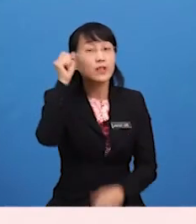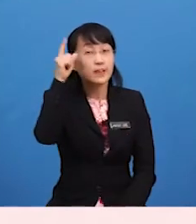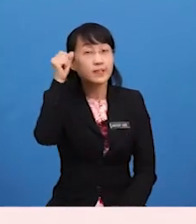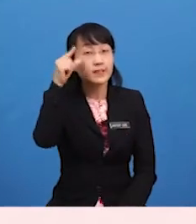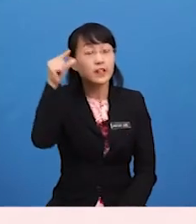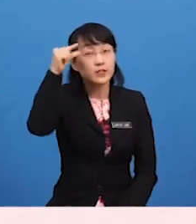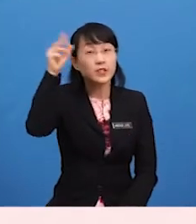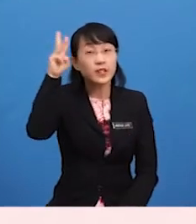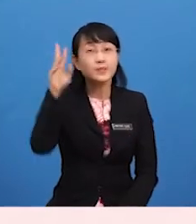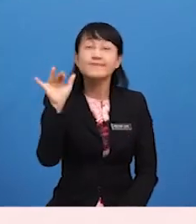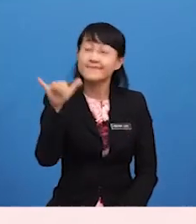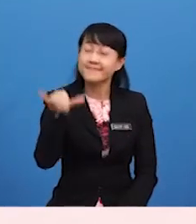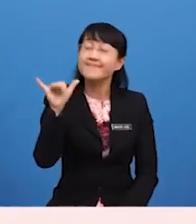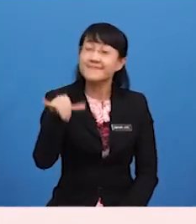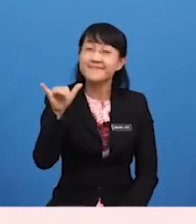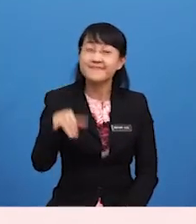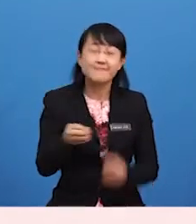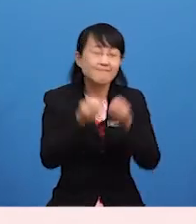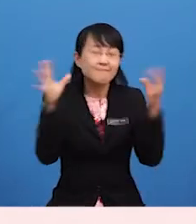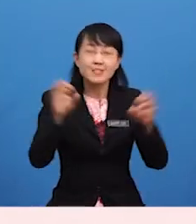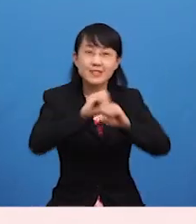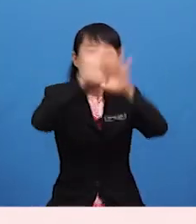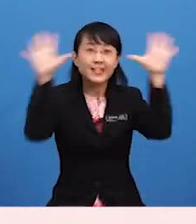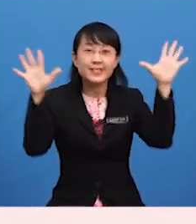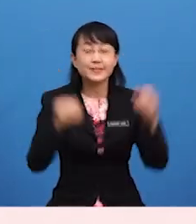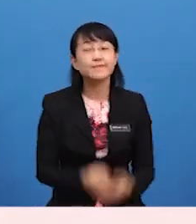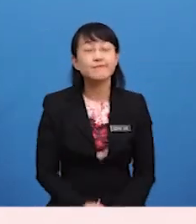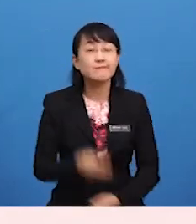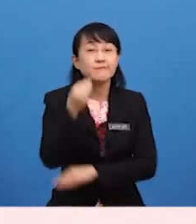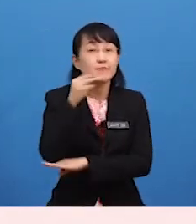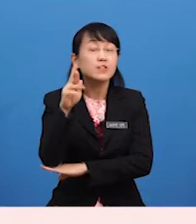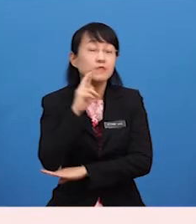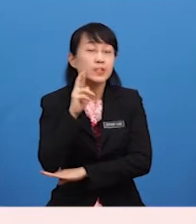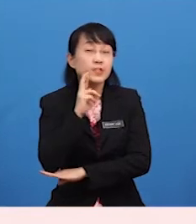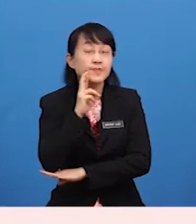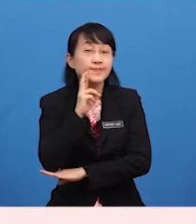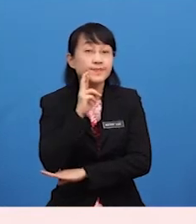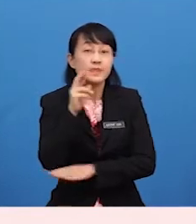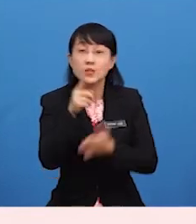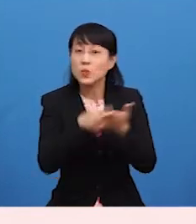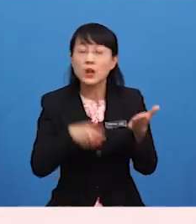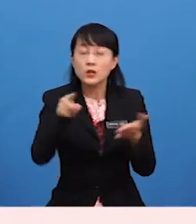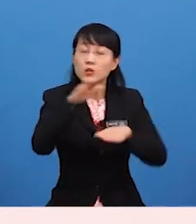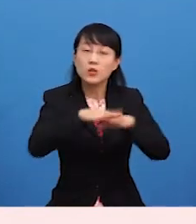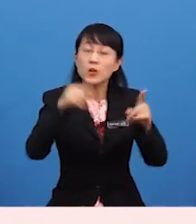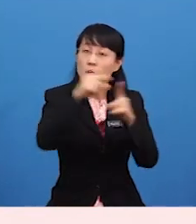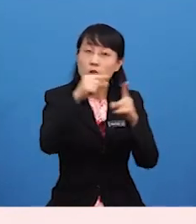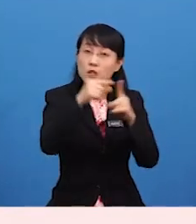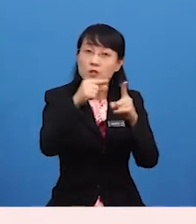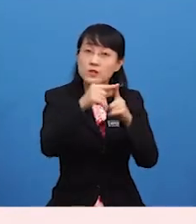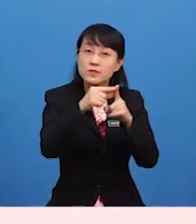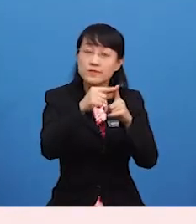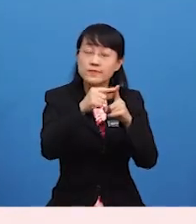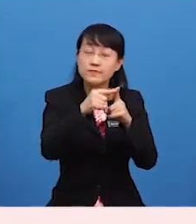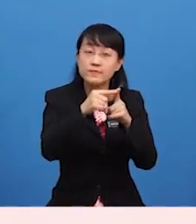Gramwiz? Yes, it is much clearer now. Miss Rachel, what do you call words such as